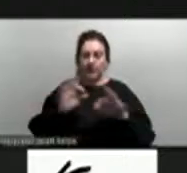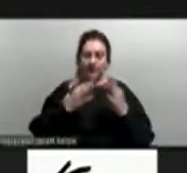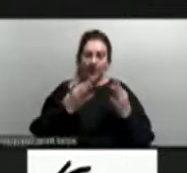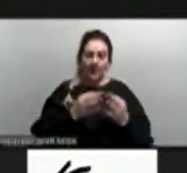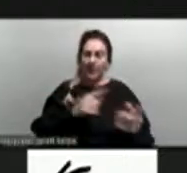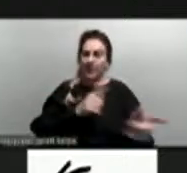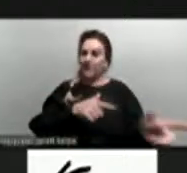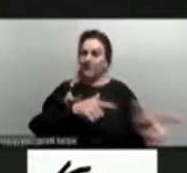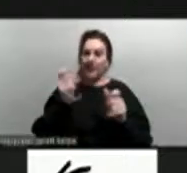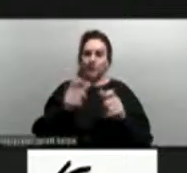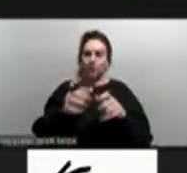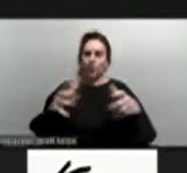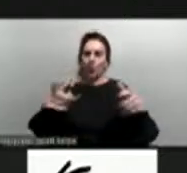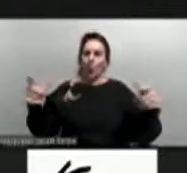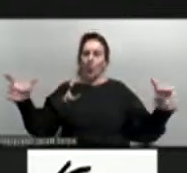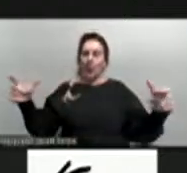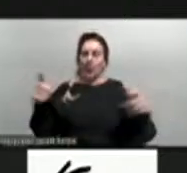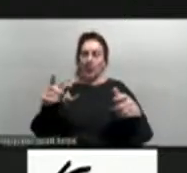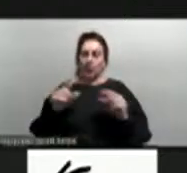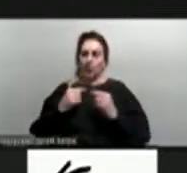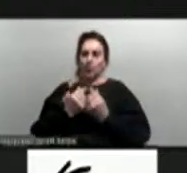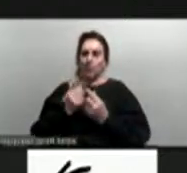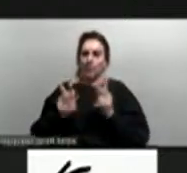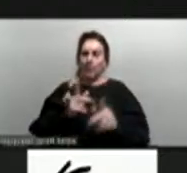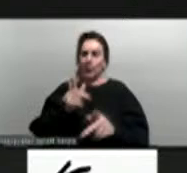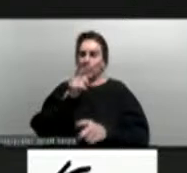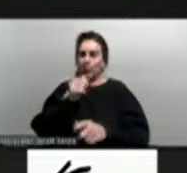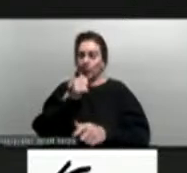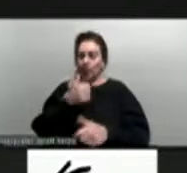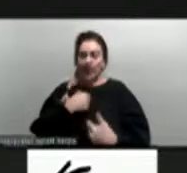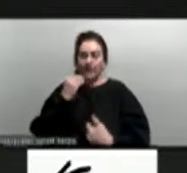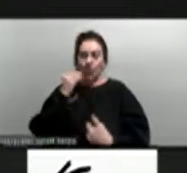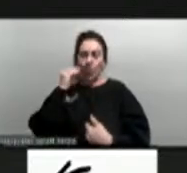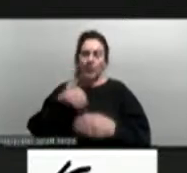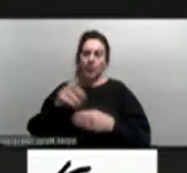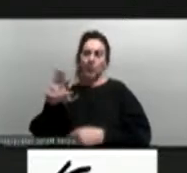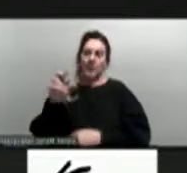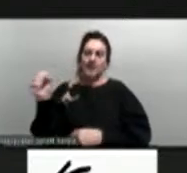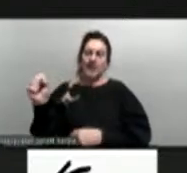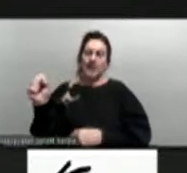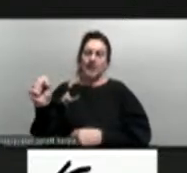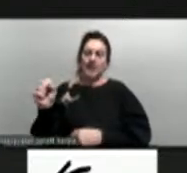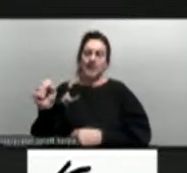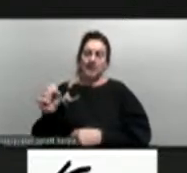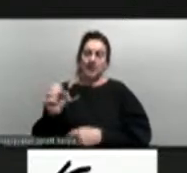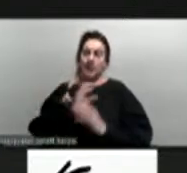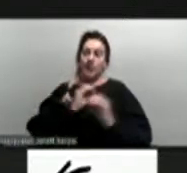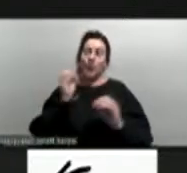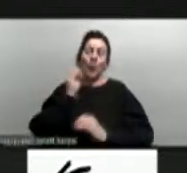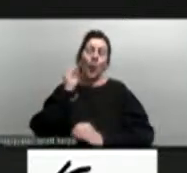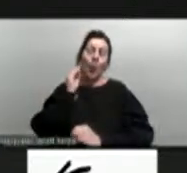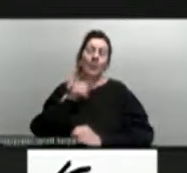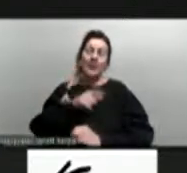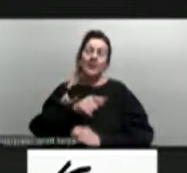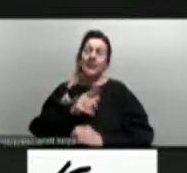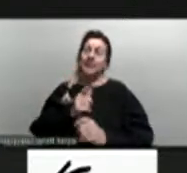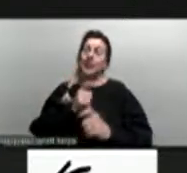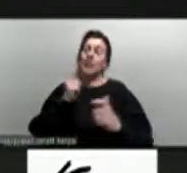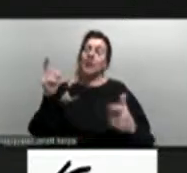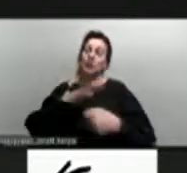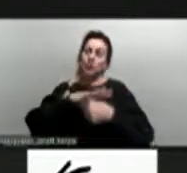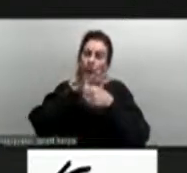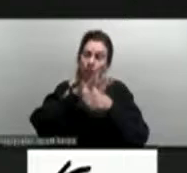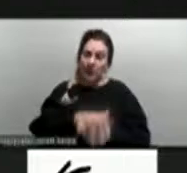group of people experiencing homelessness in the United States. Homelessness is a result of compound stressors such as domestic